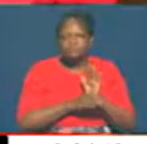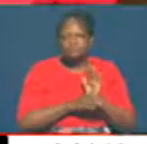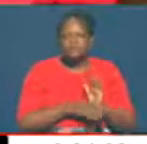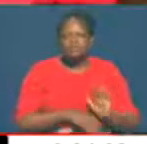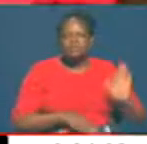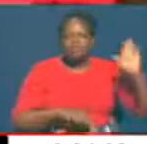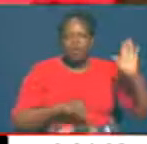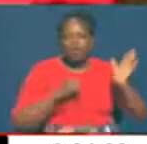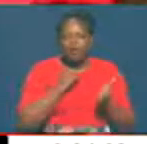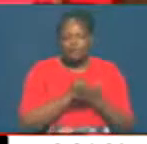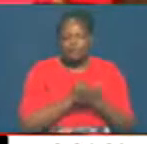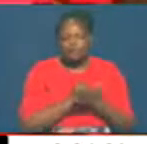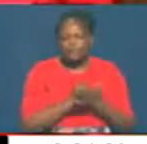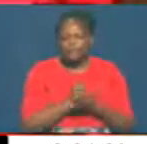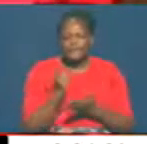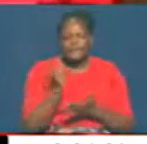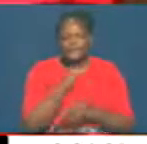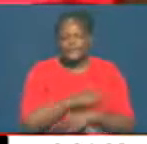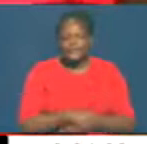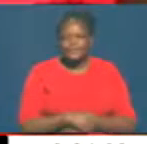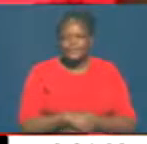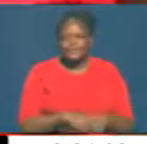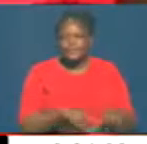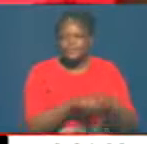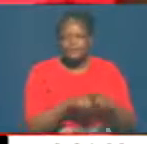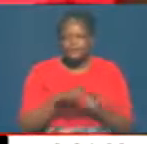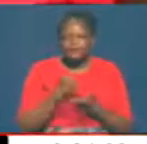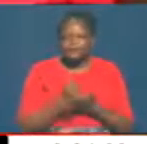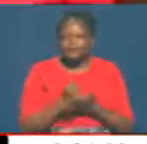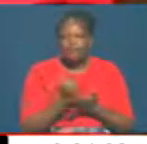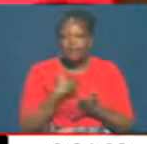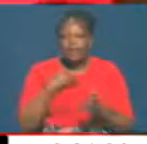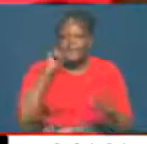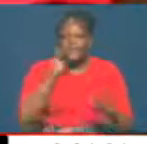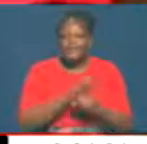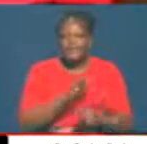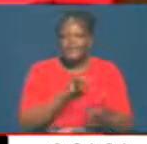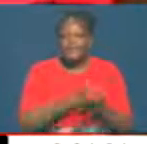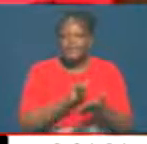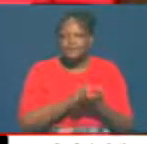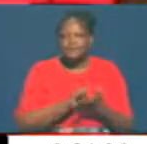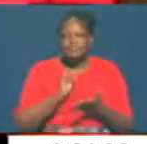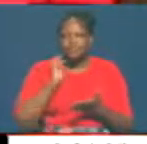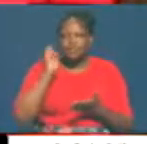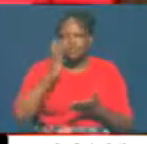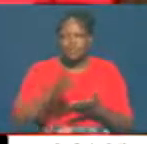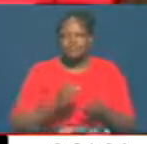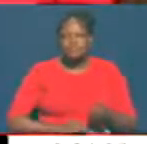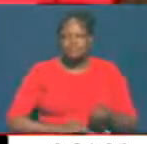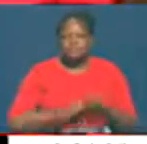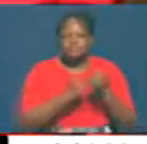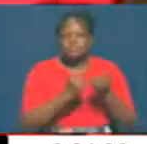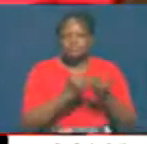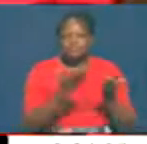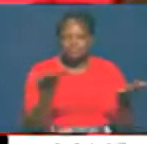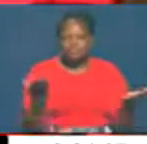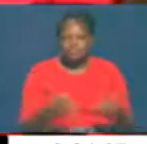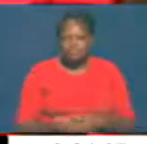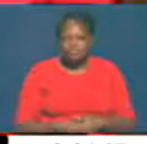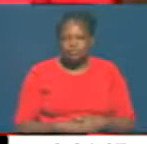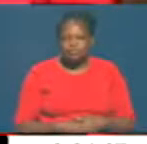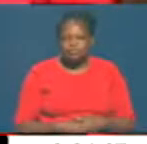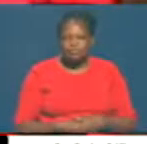taken. As an office, we want to pledge that we'll facilitate you. We'll give